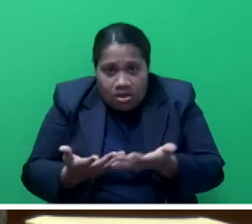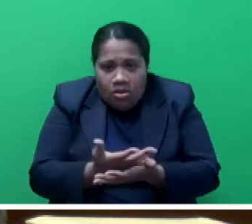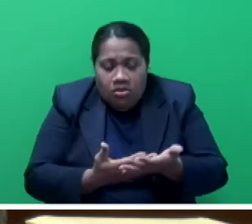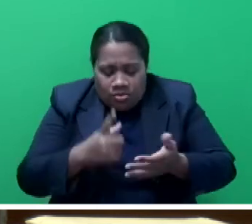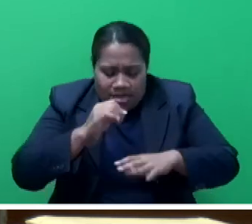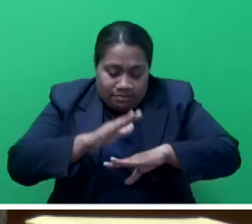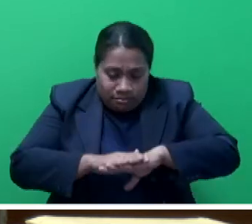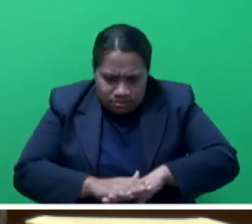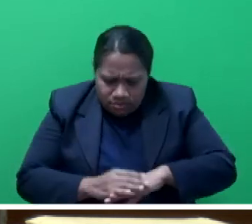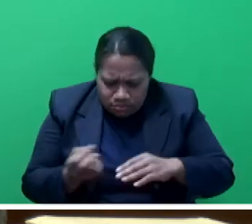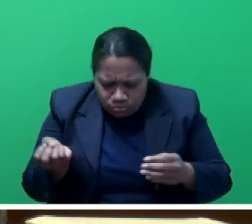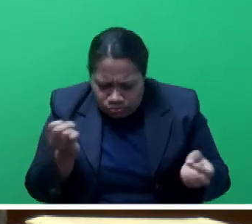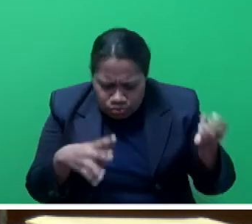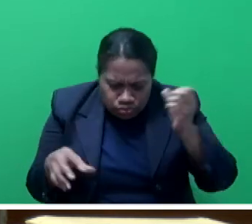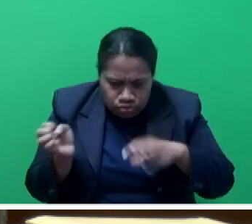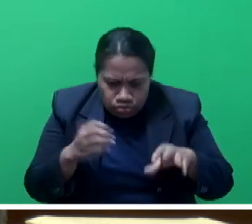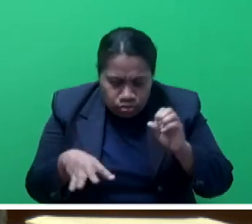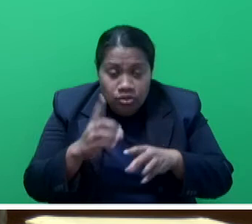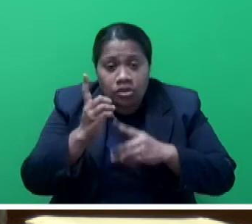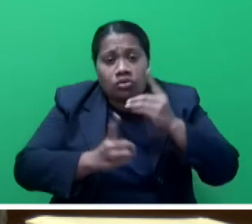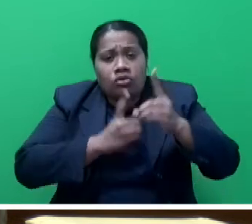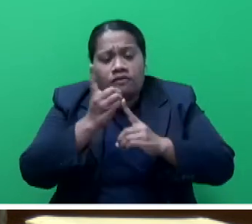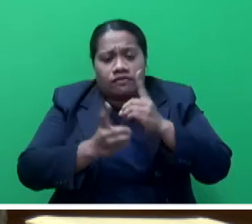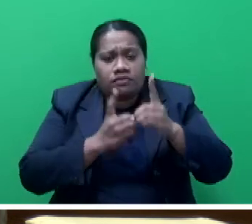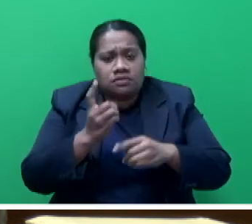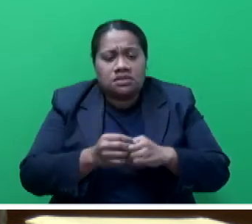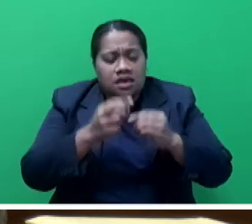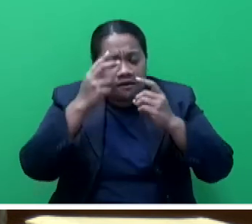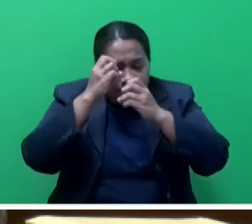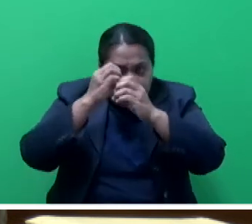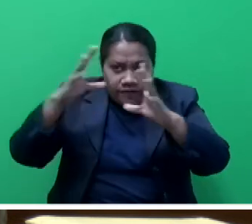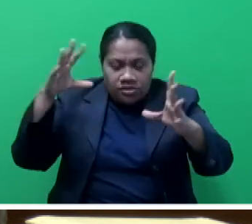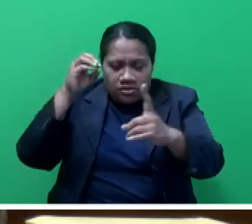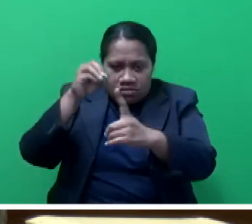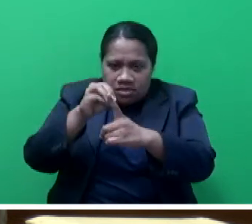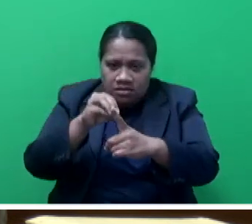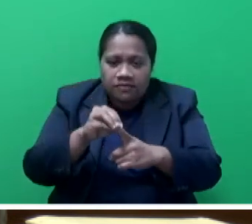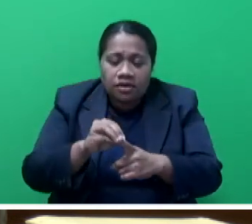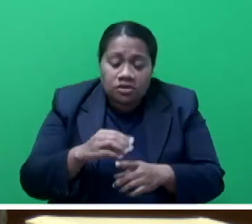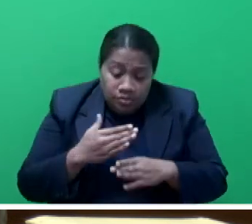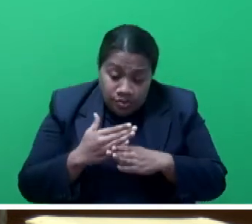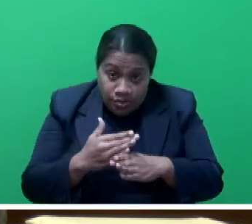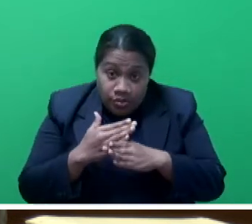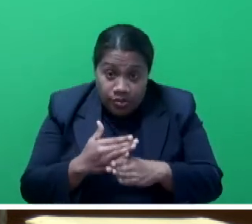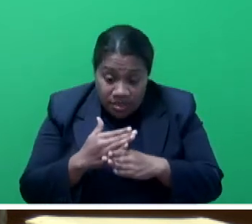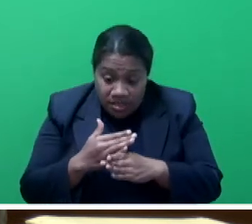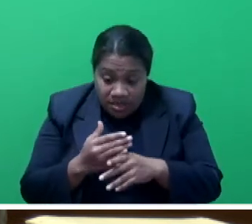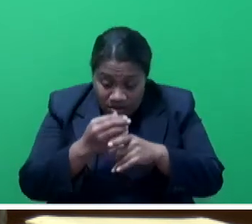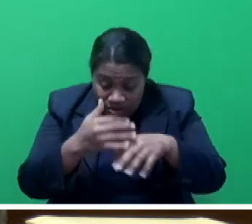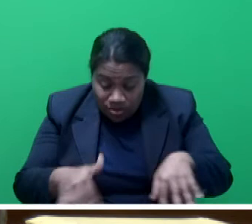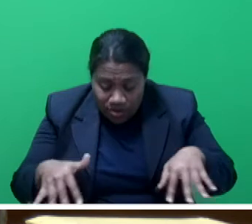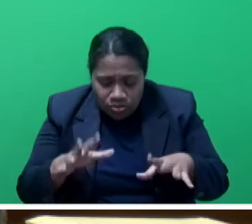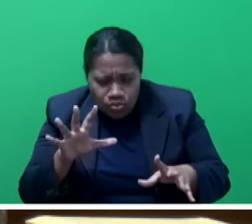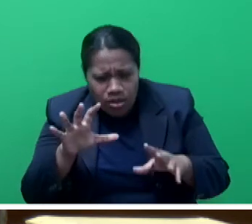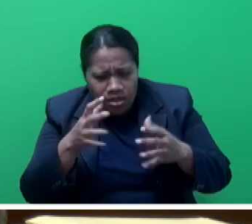table and contribute directly to the summit's ambitious vision and objective. Whilst we are working profusely on the ground to achieve our objectives, we